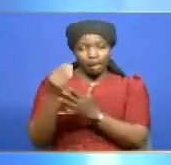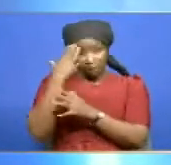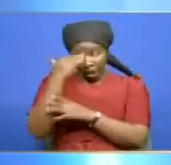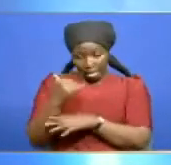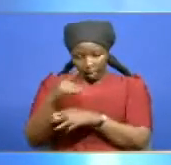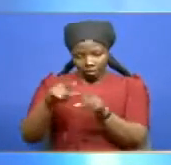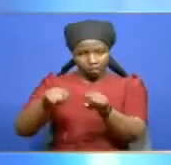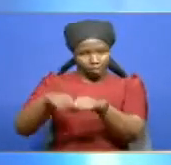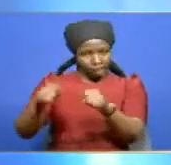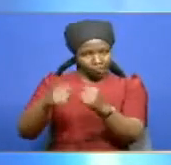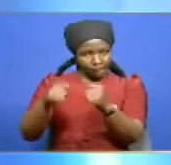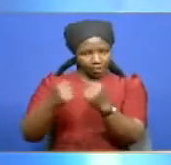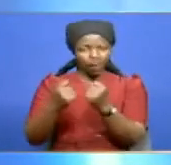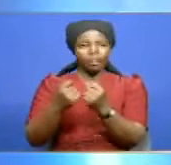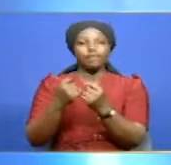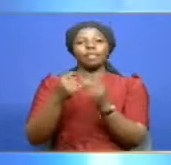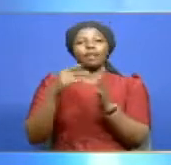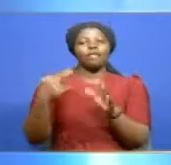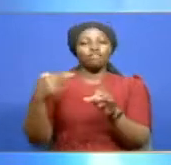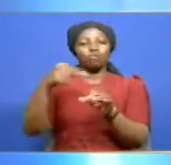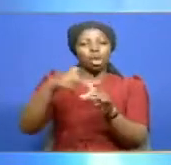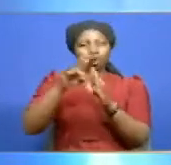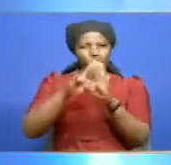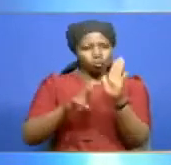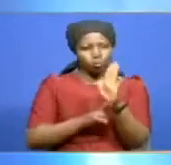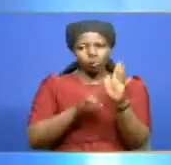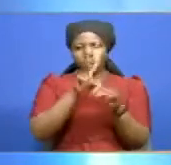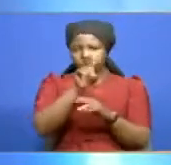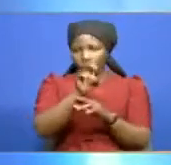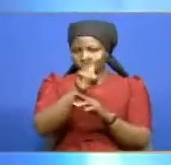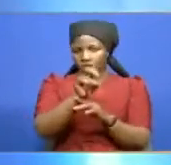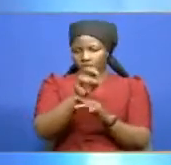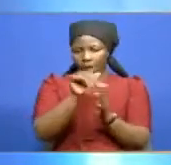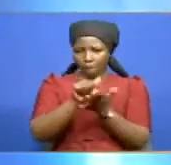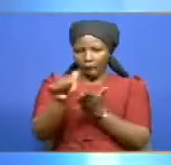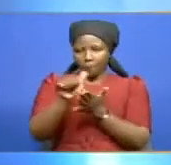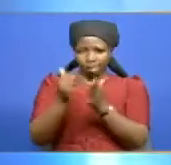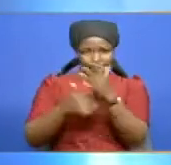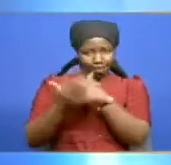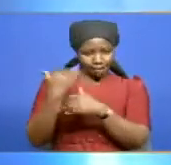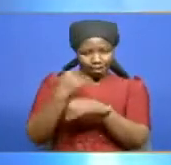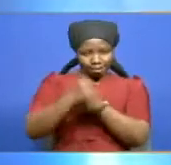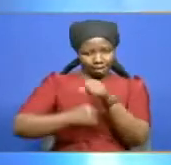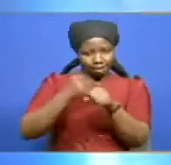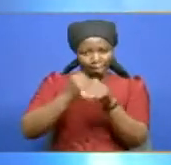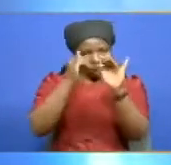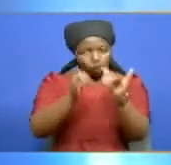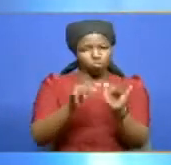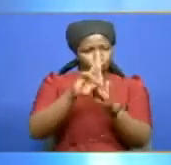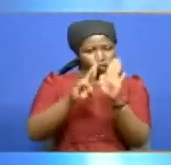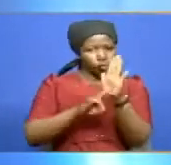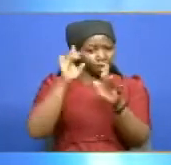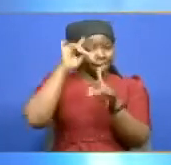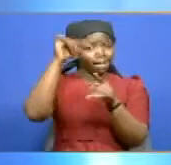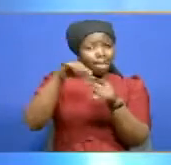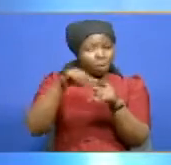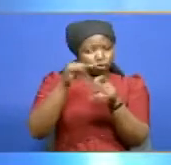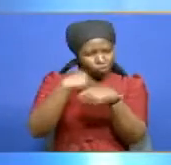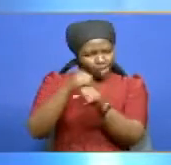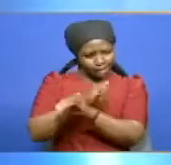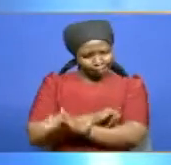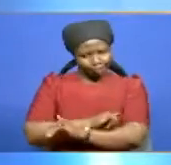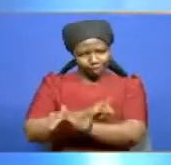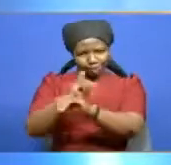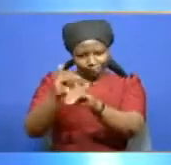the Petroleum Regulations 2020 published last year. The new regulations that seeks to streamline midstream